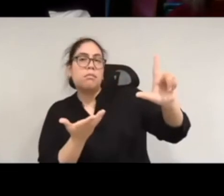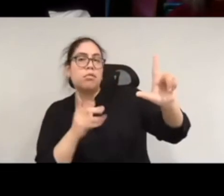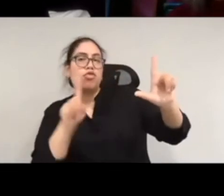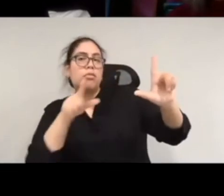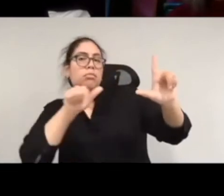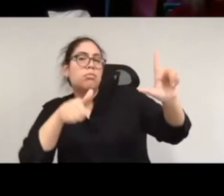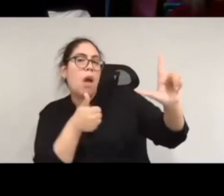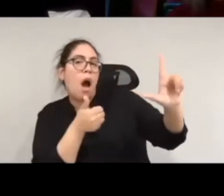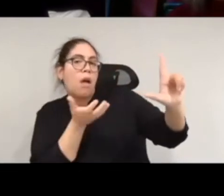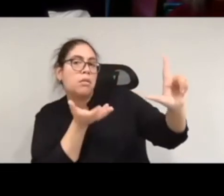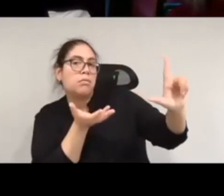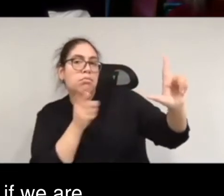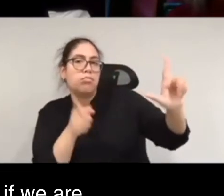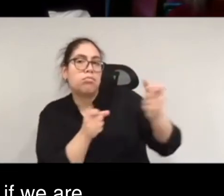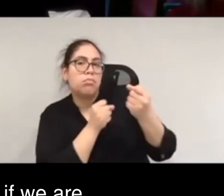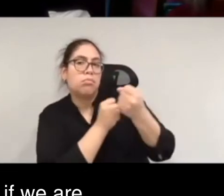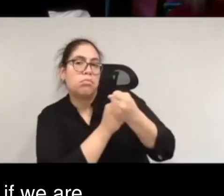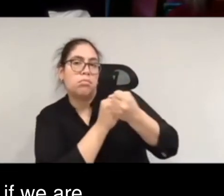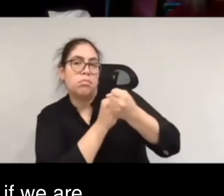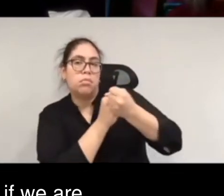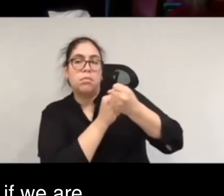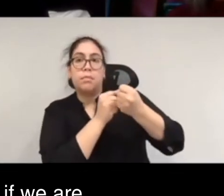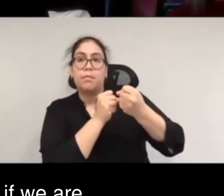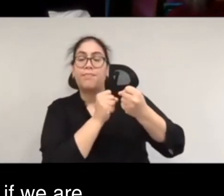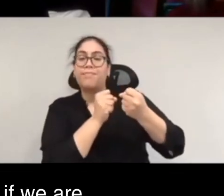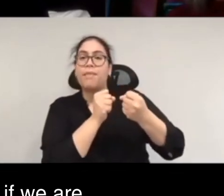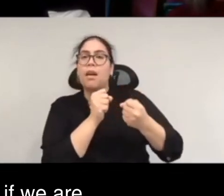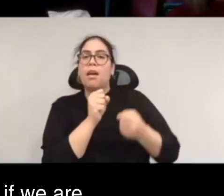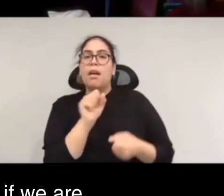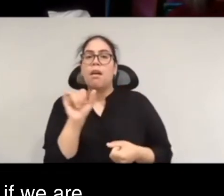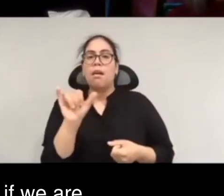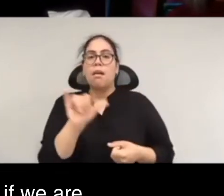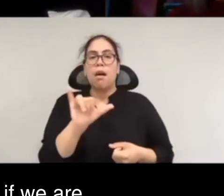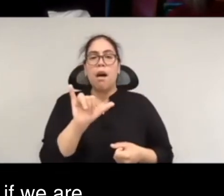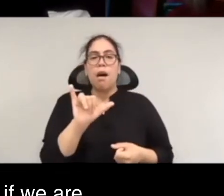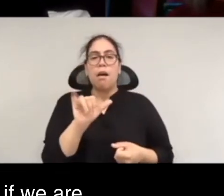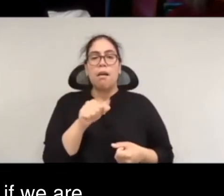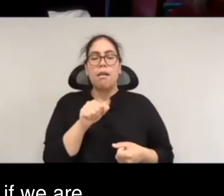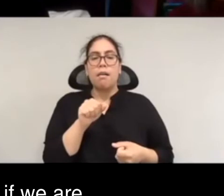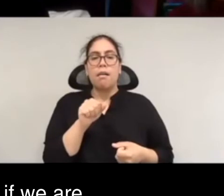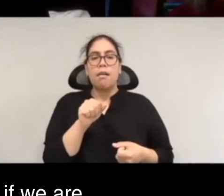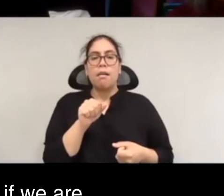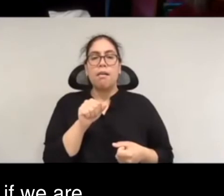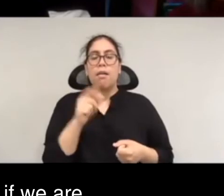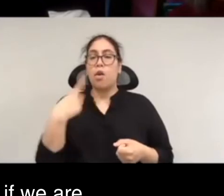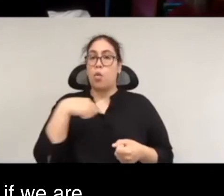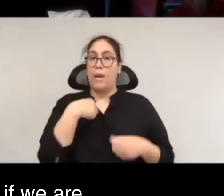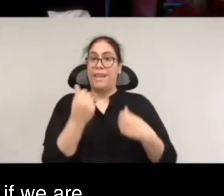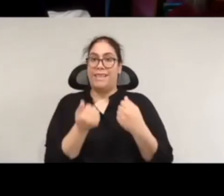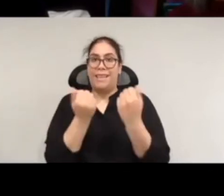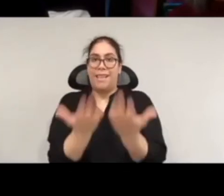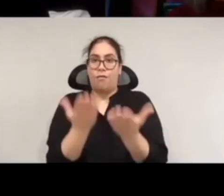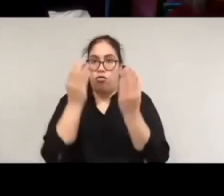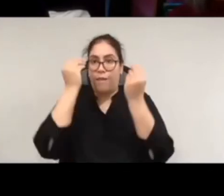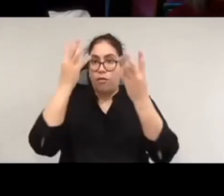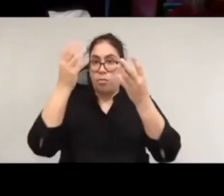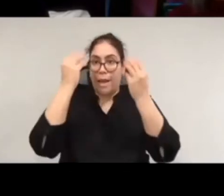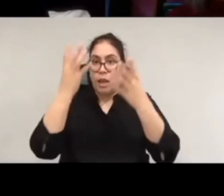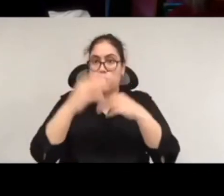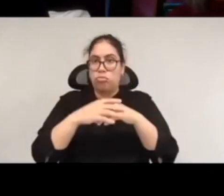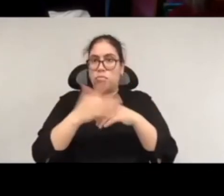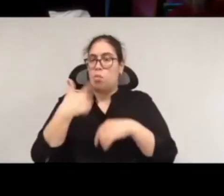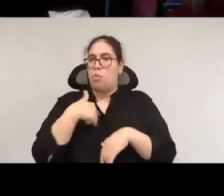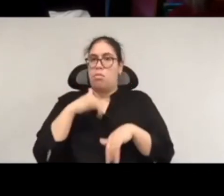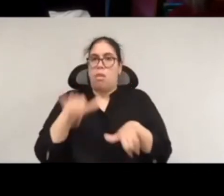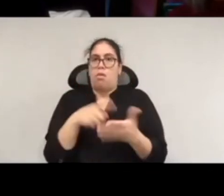to really, I've always said it's almost as if we are delivering information. That's what we do.